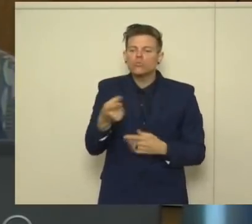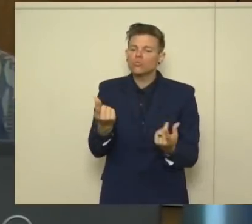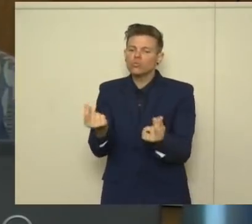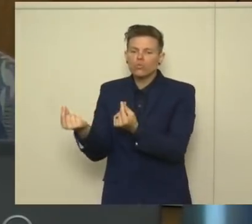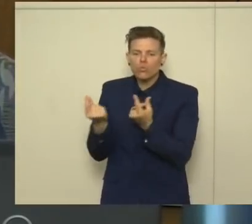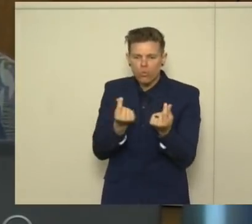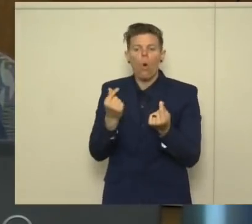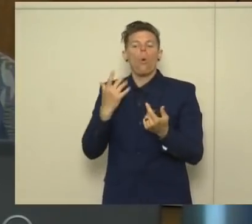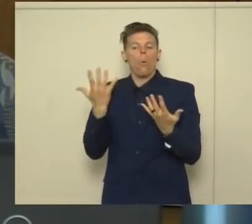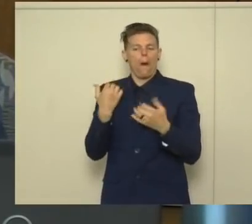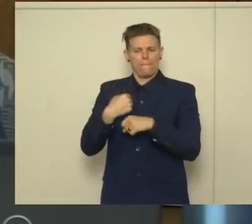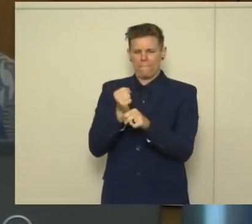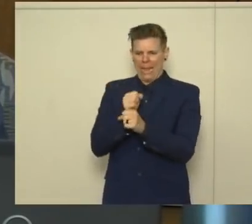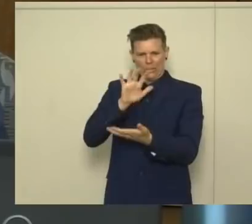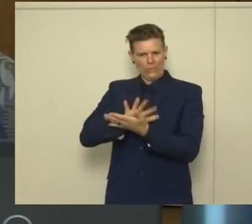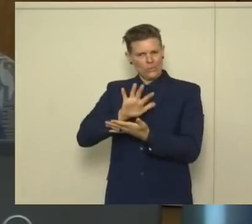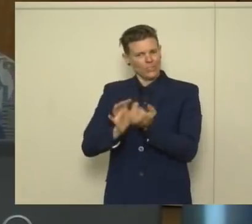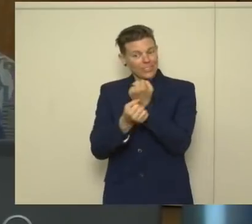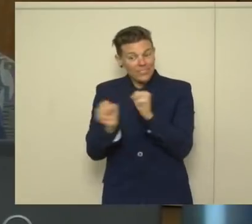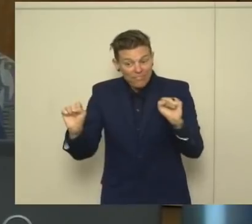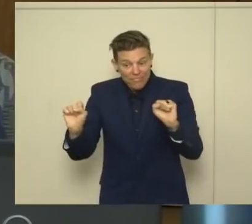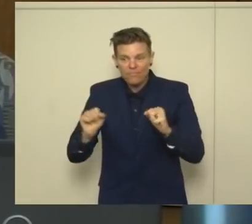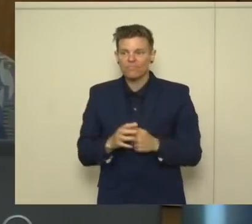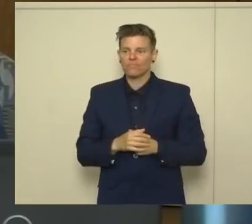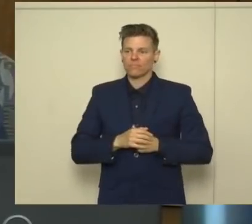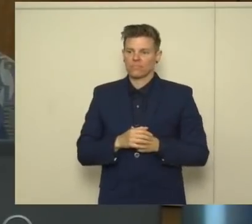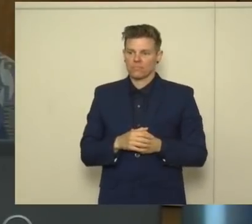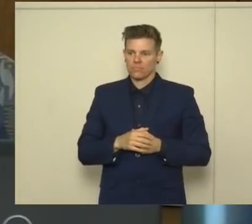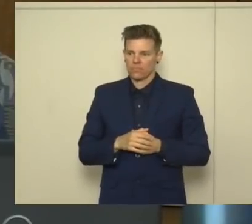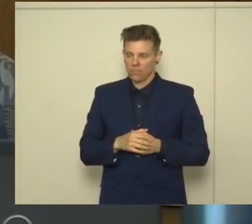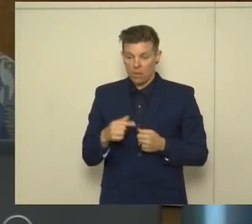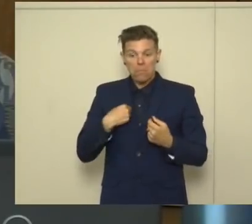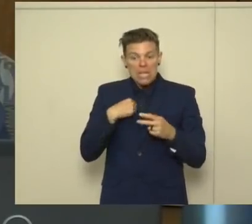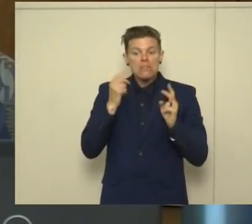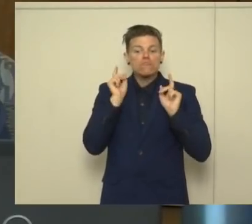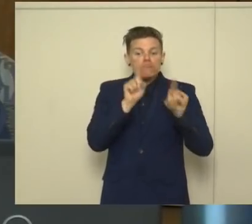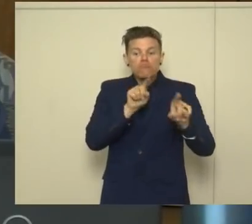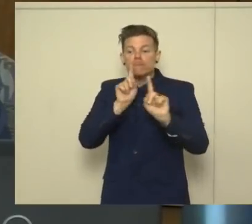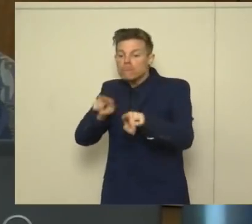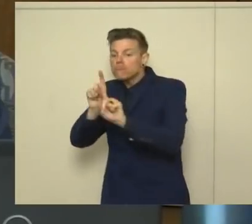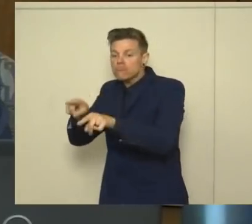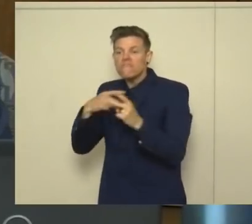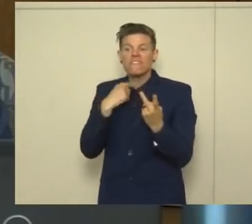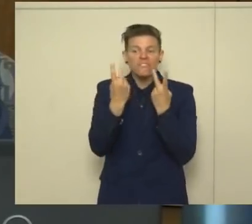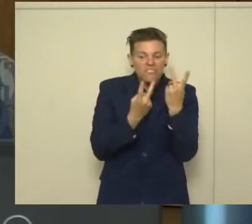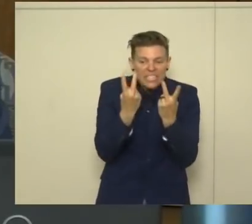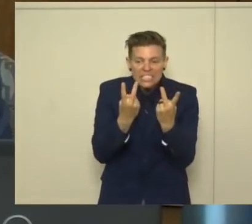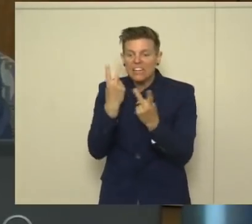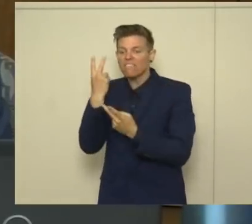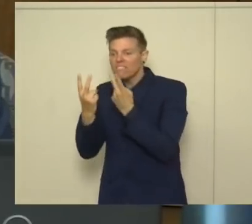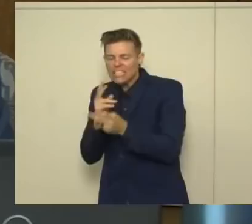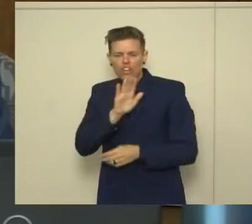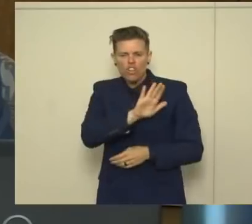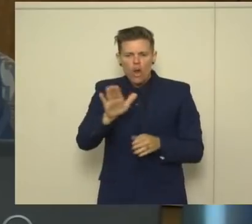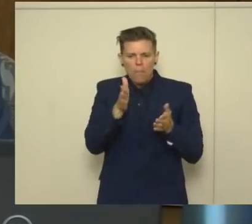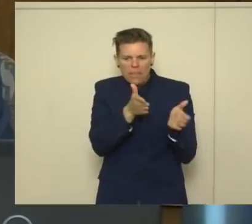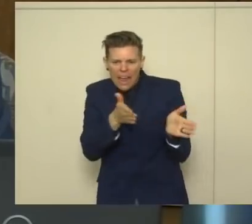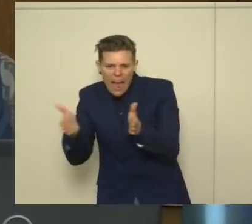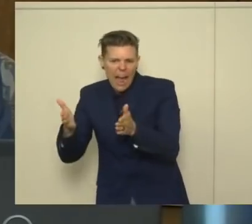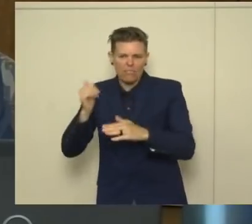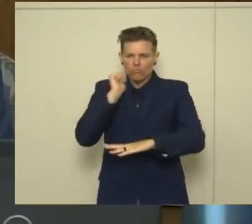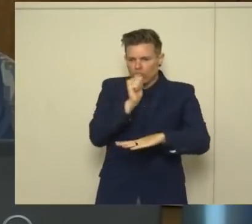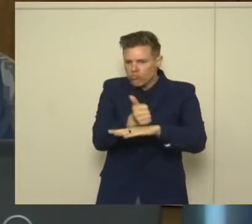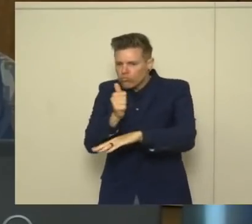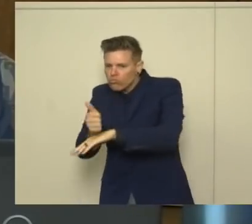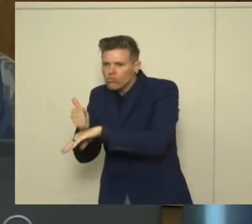As I've had a chance to visit and be able to see the preparations that have been happening across the state, one of the things that